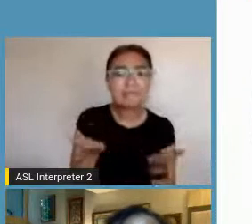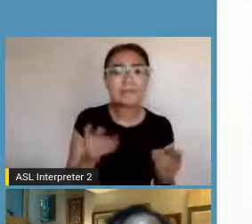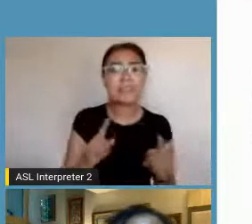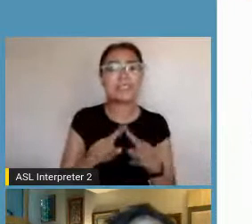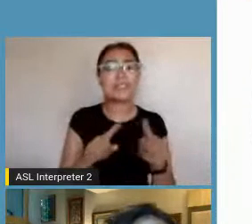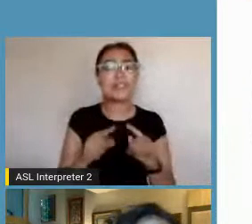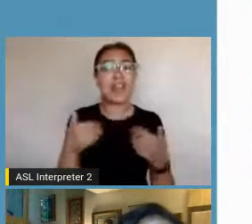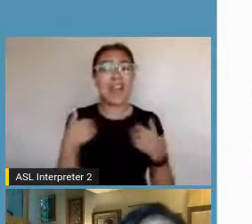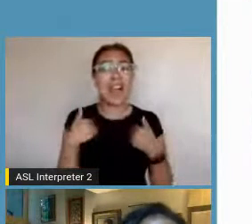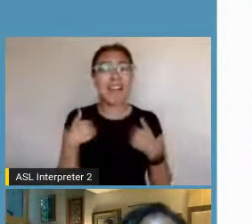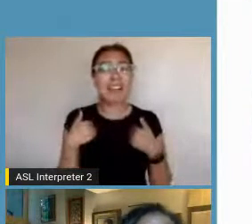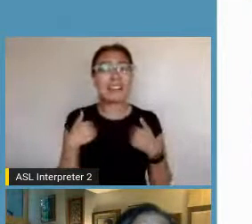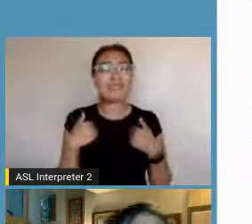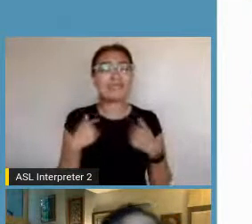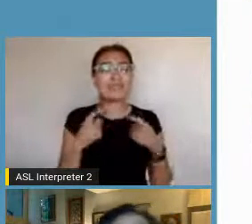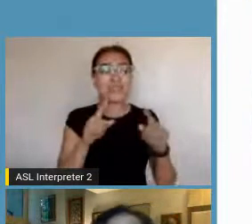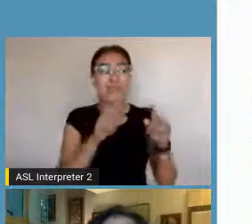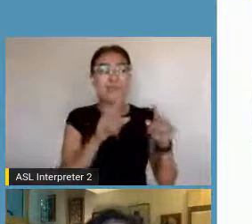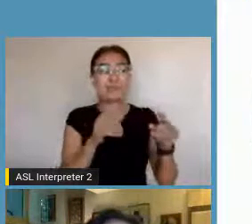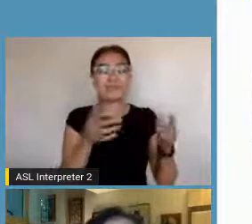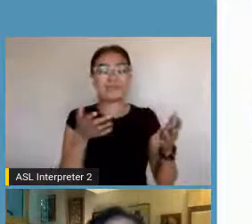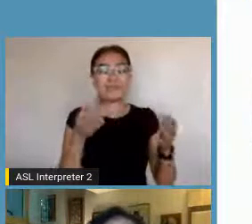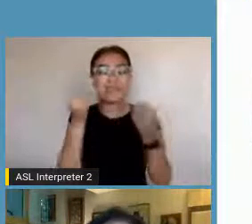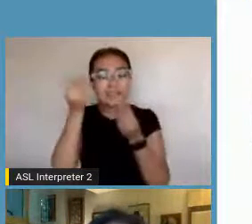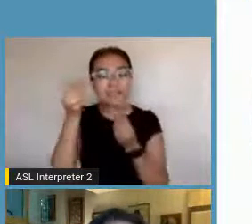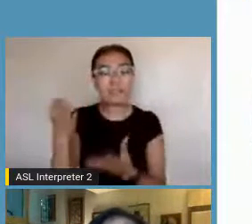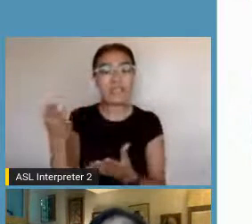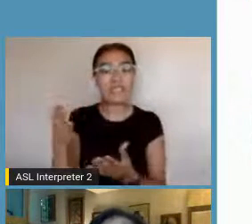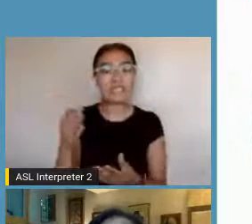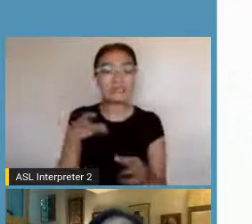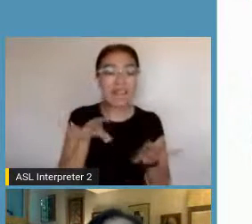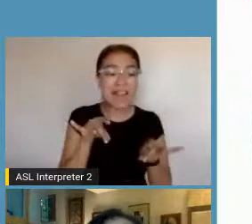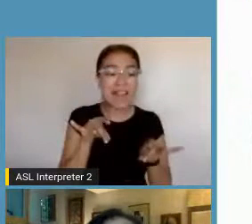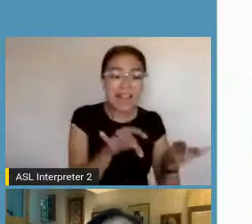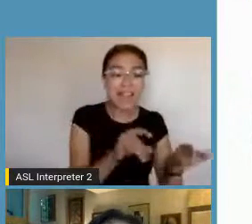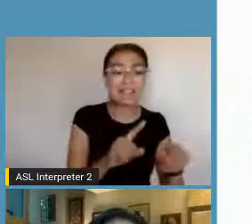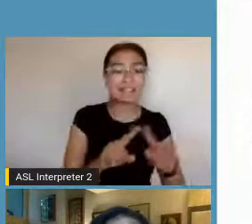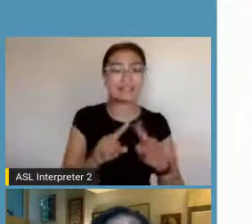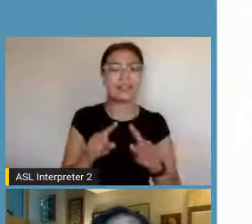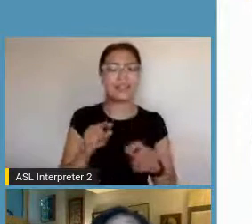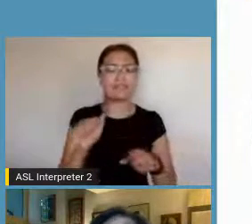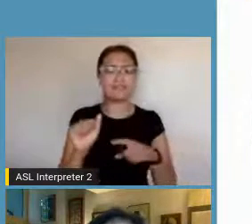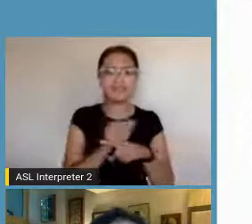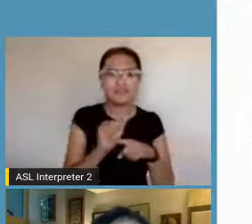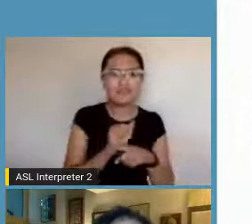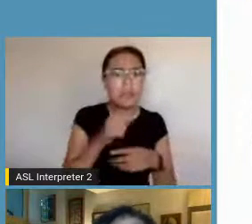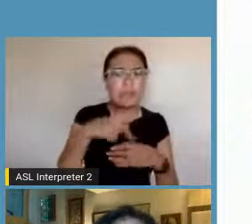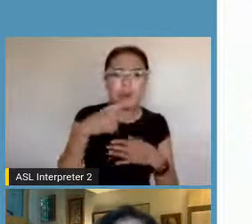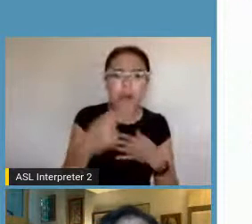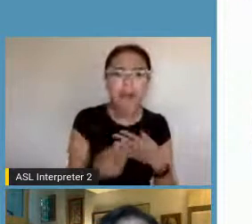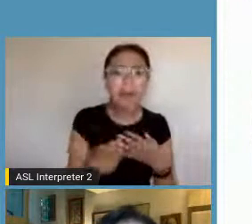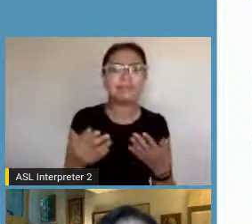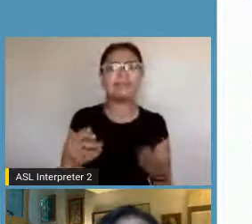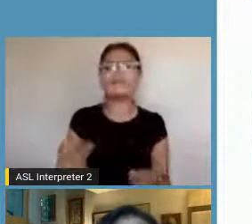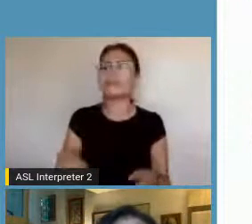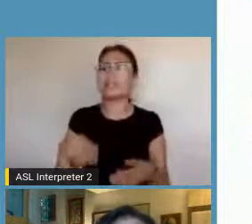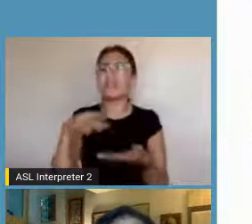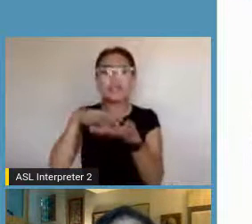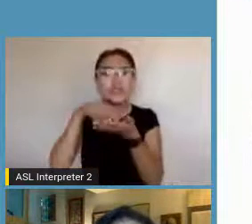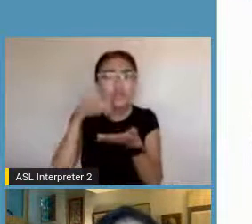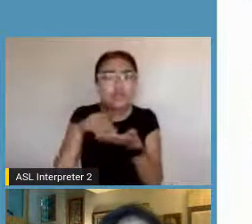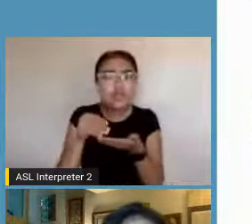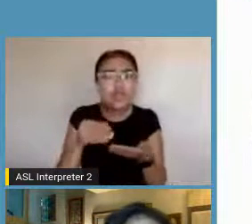creating content and acquisition. And they also consult, and they have training programs. They have courses. It's a really, really